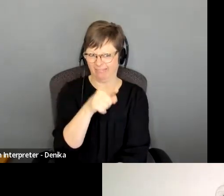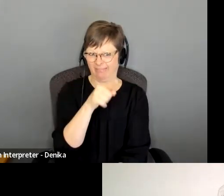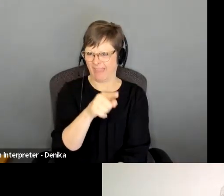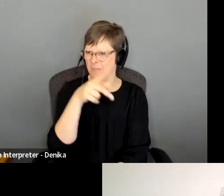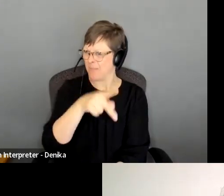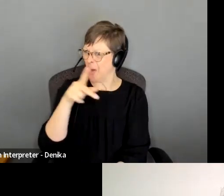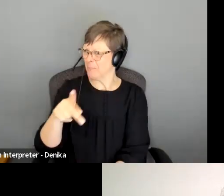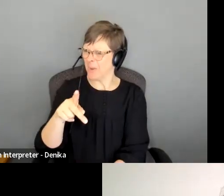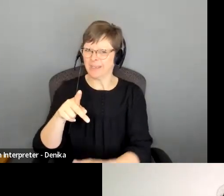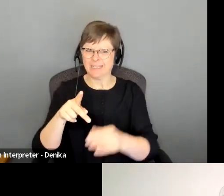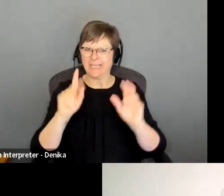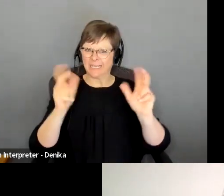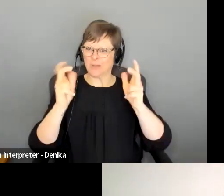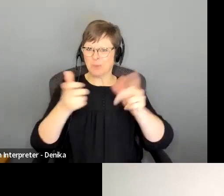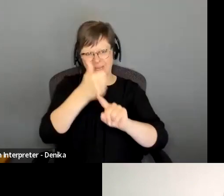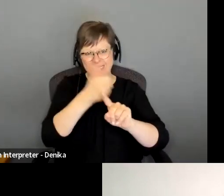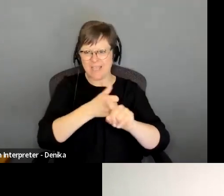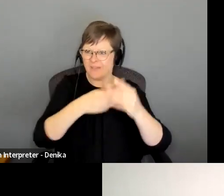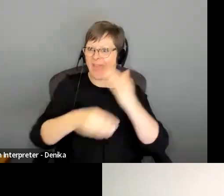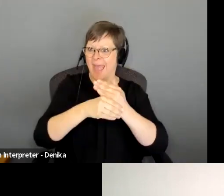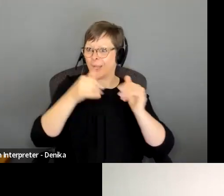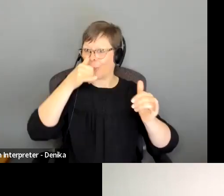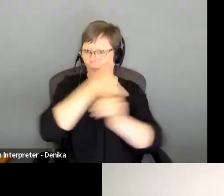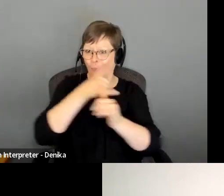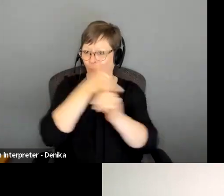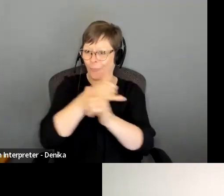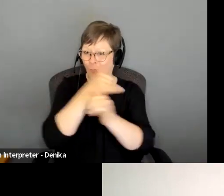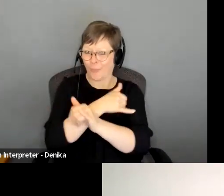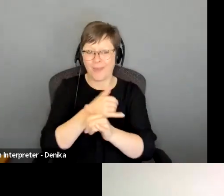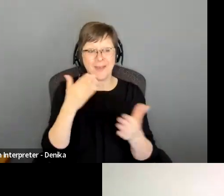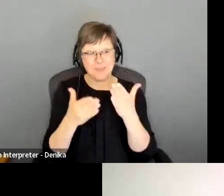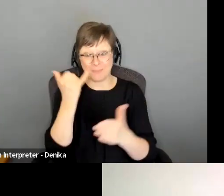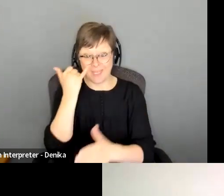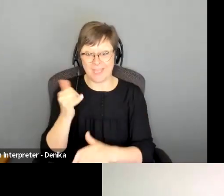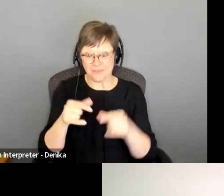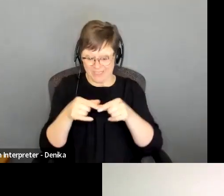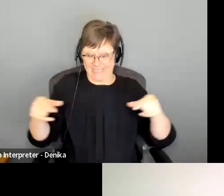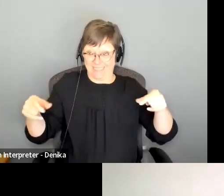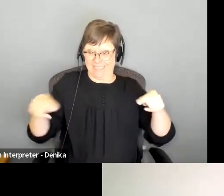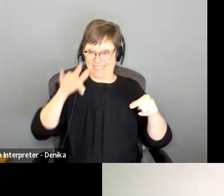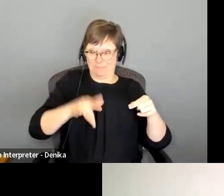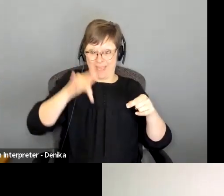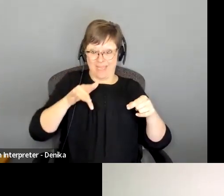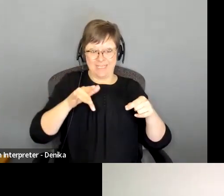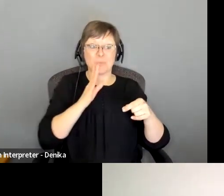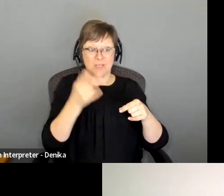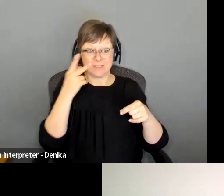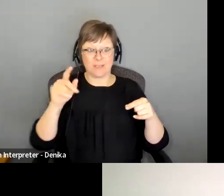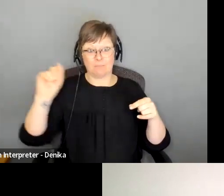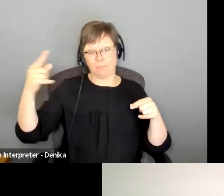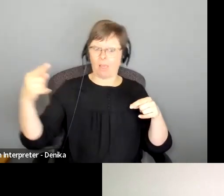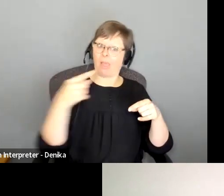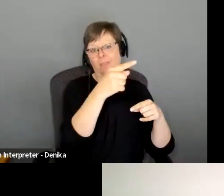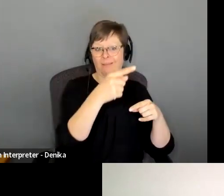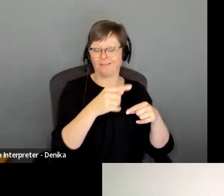intend. So feel free to maybe hit the space bar again and you'll get the bullet points coming through there. But